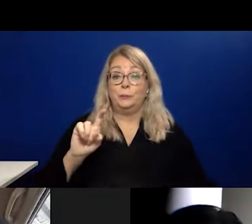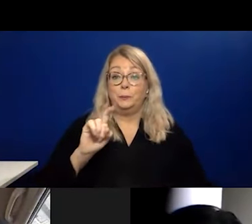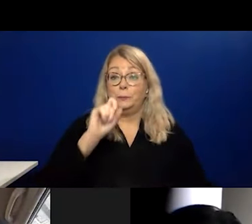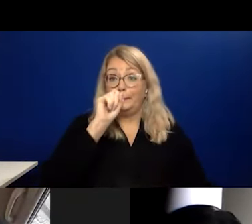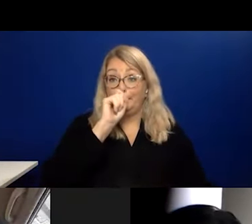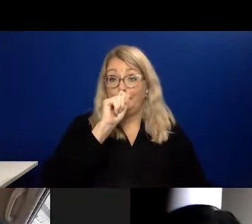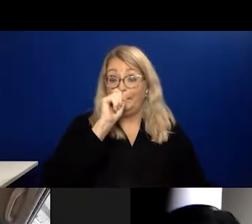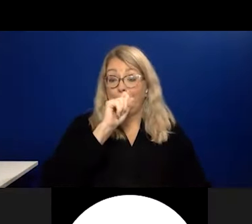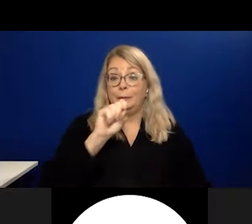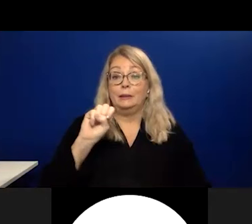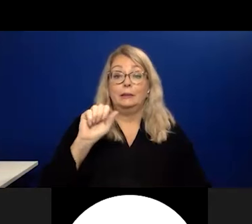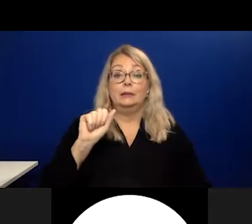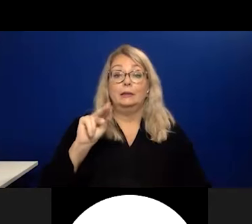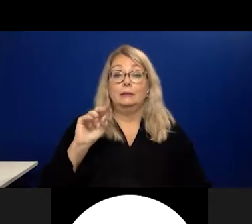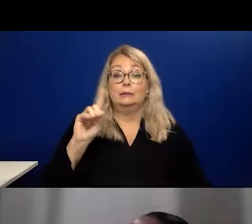Sandy?